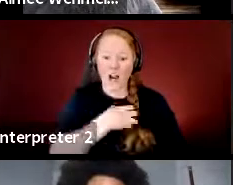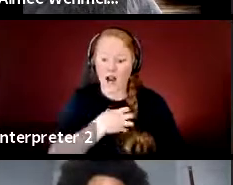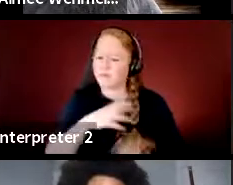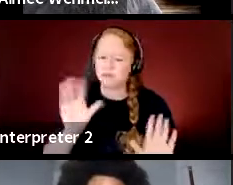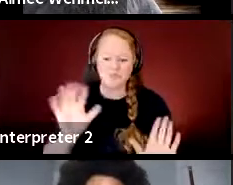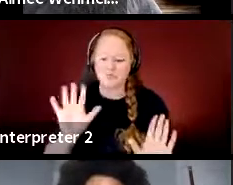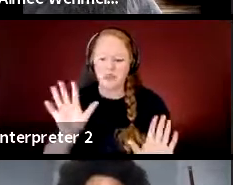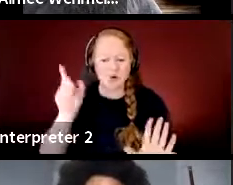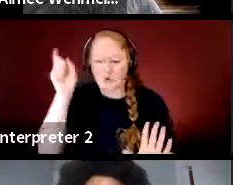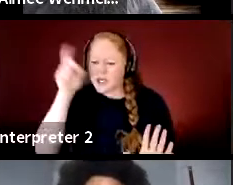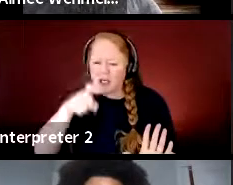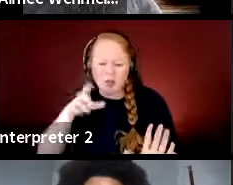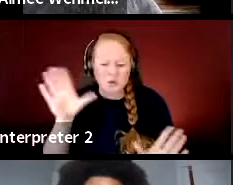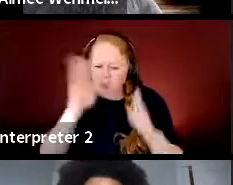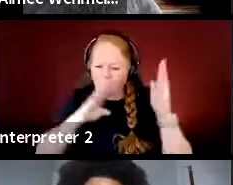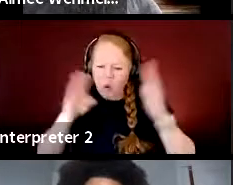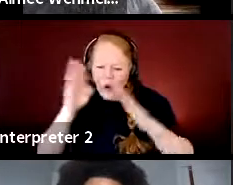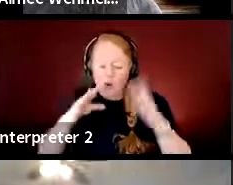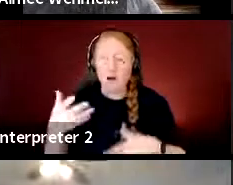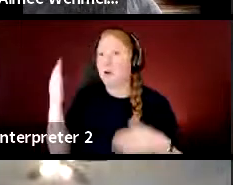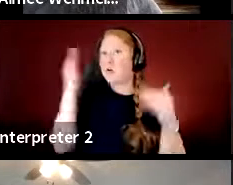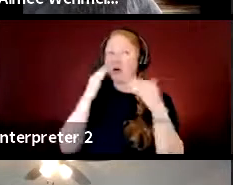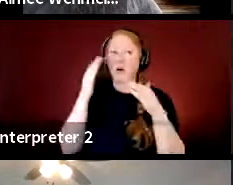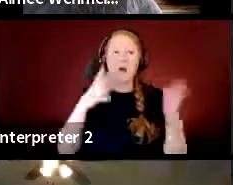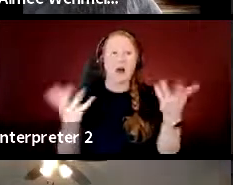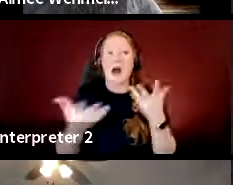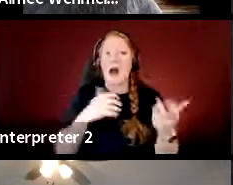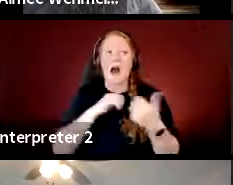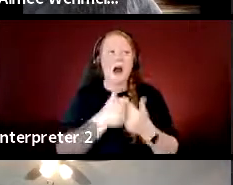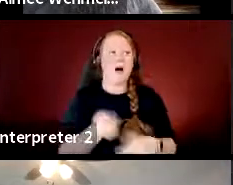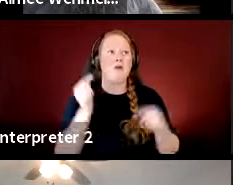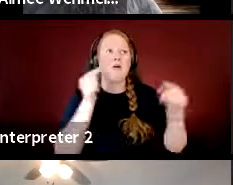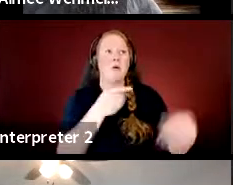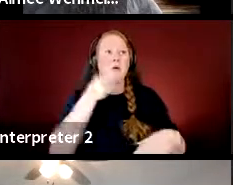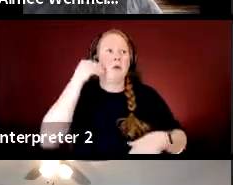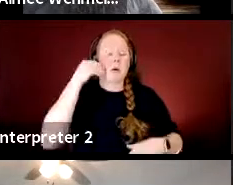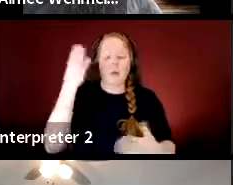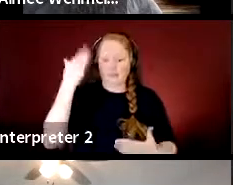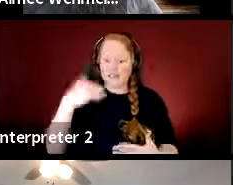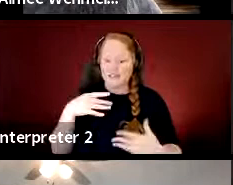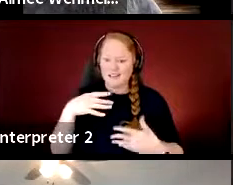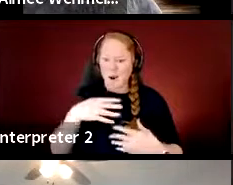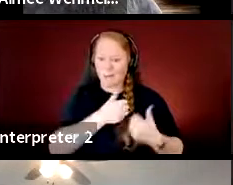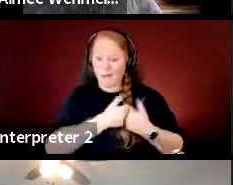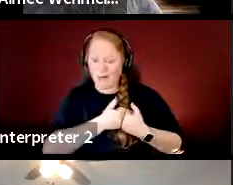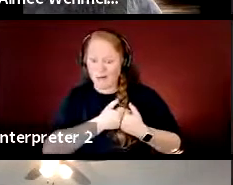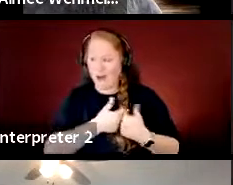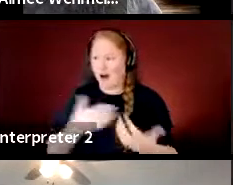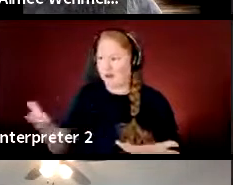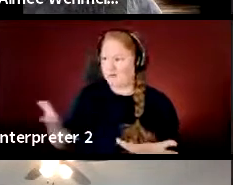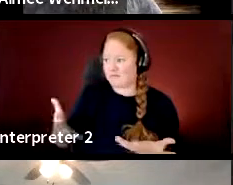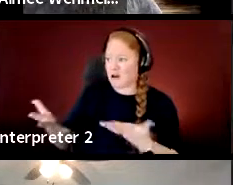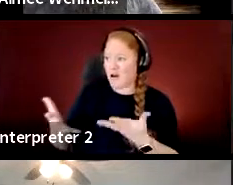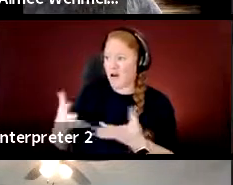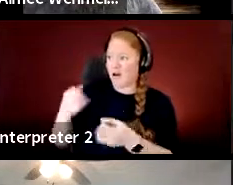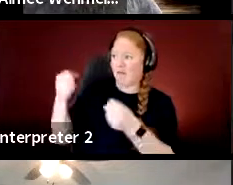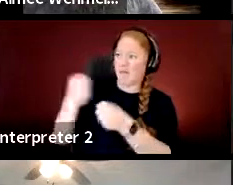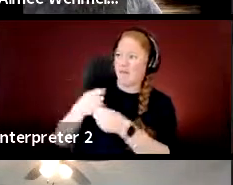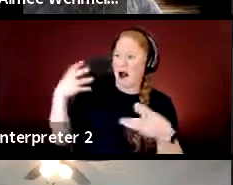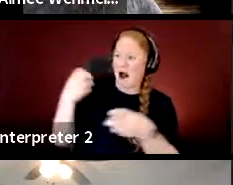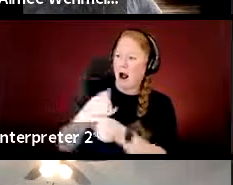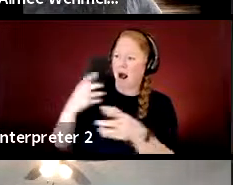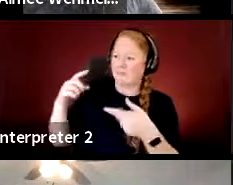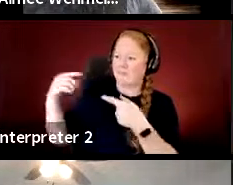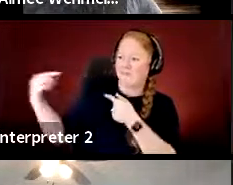worry about not having a way home because your boyfriend and you are getting into an argument, this, that, and the other. It kind of, allows